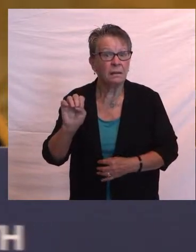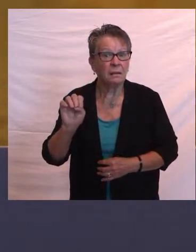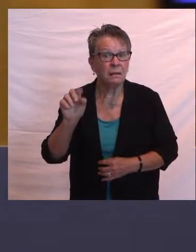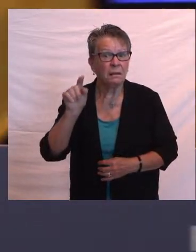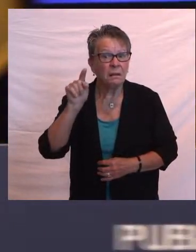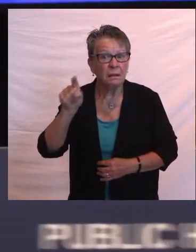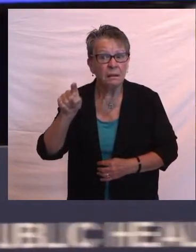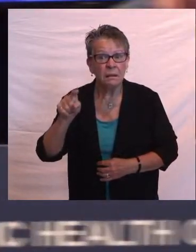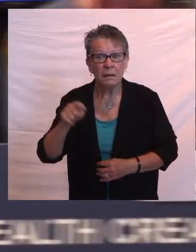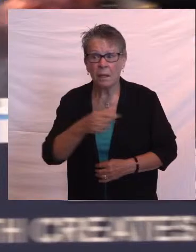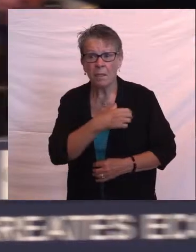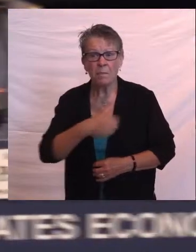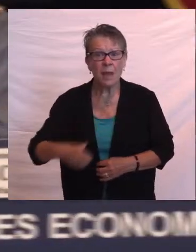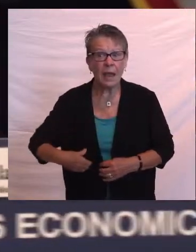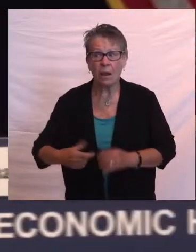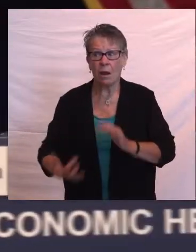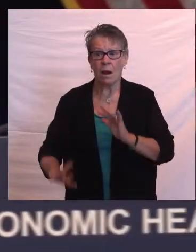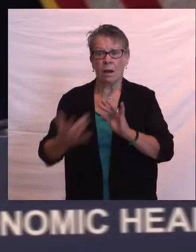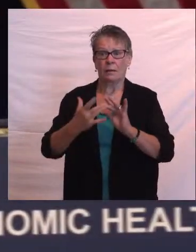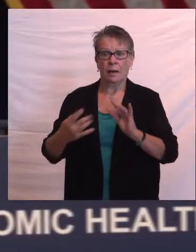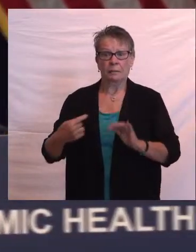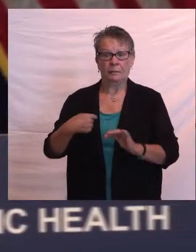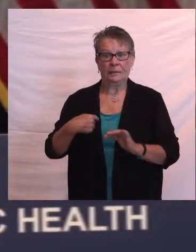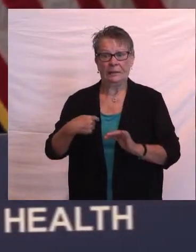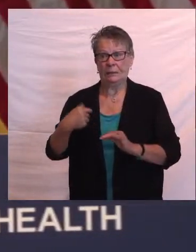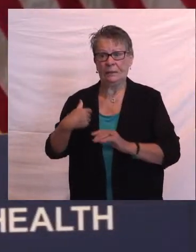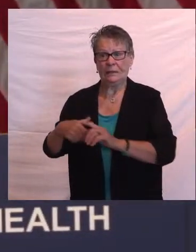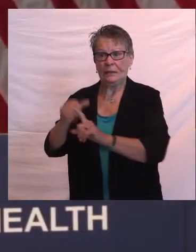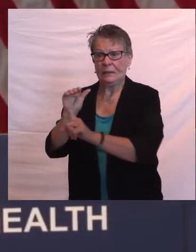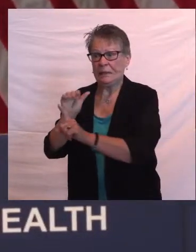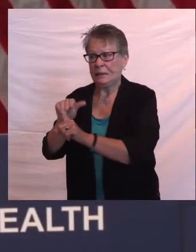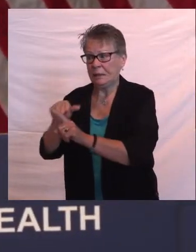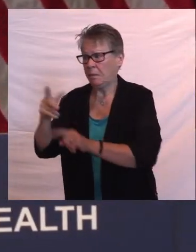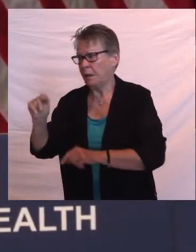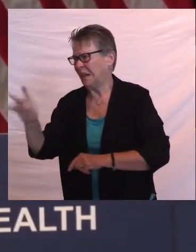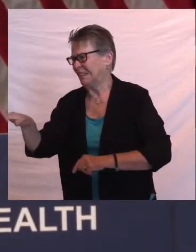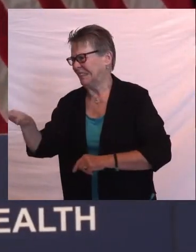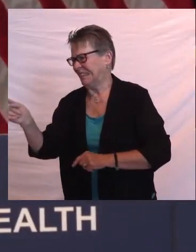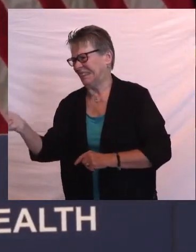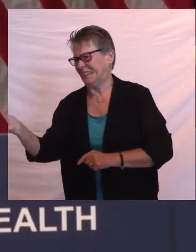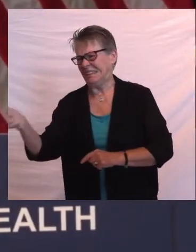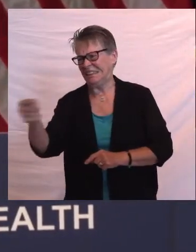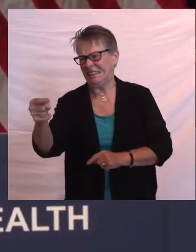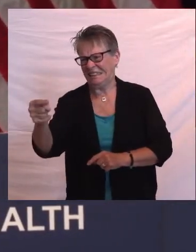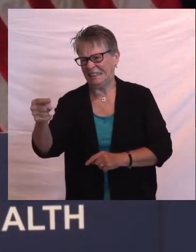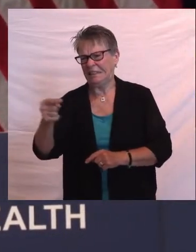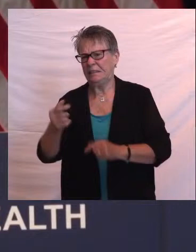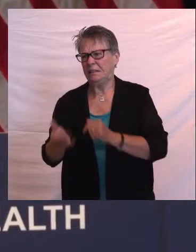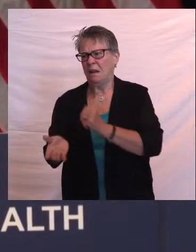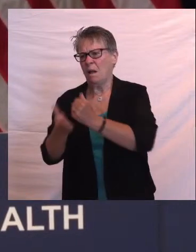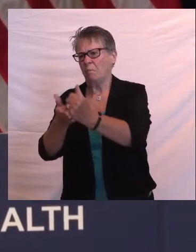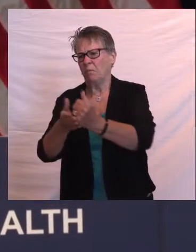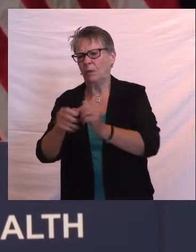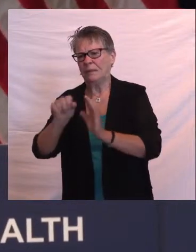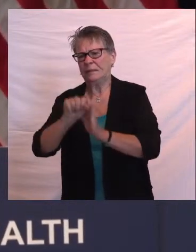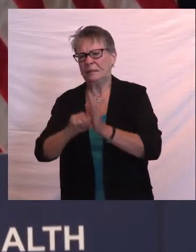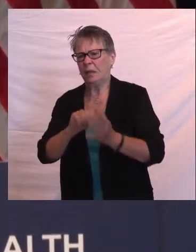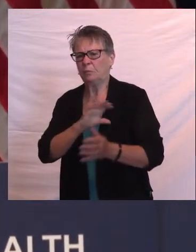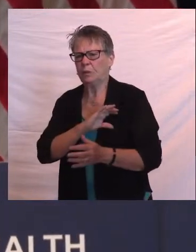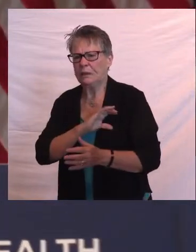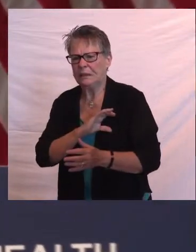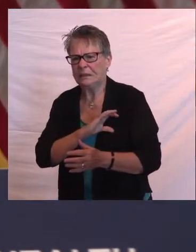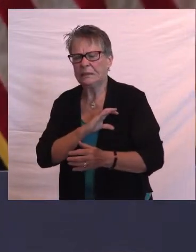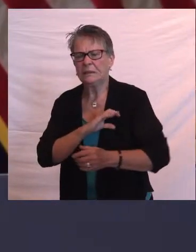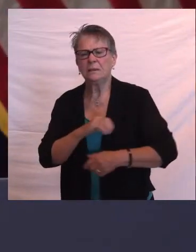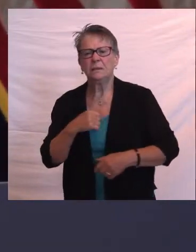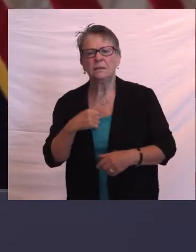sir. Thank you. With regard to that, I know we have a tendency to use the term looting. I think in this case, though, Alex, it